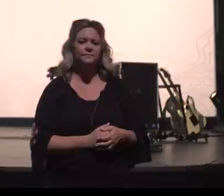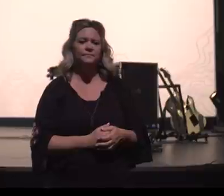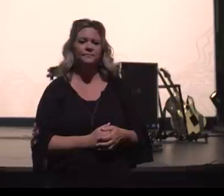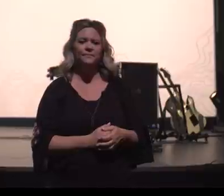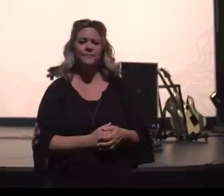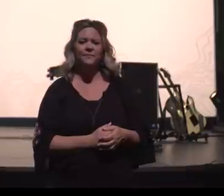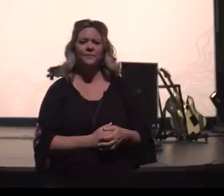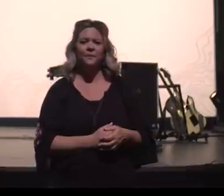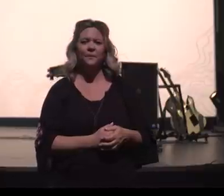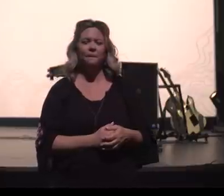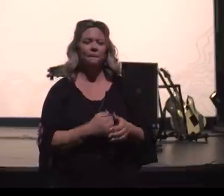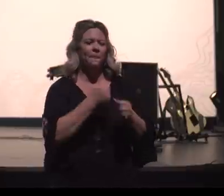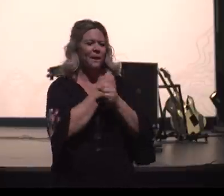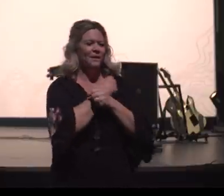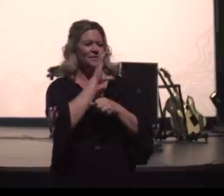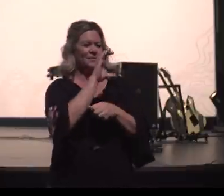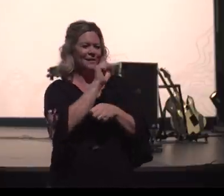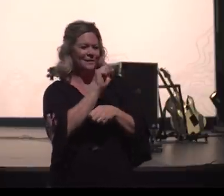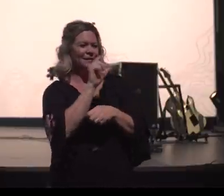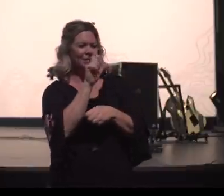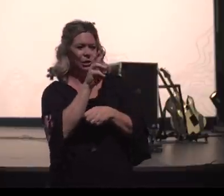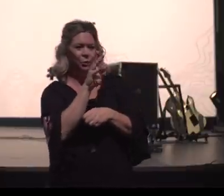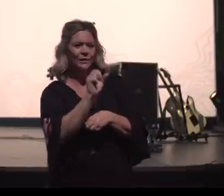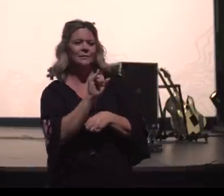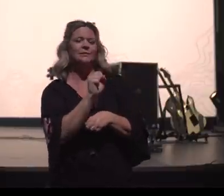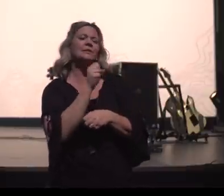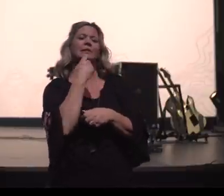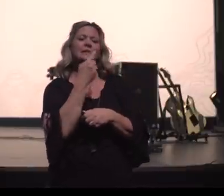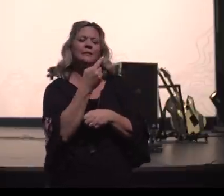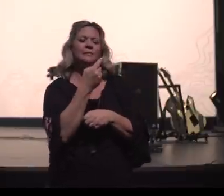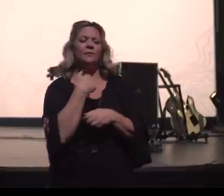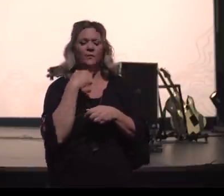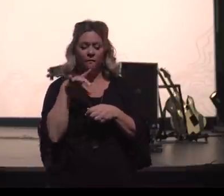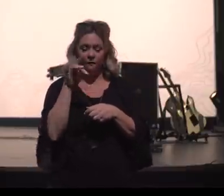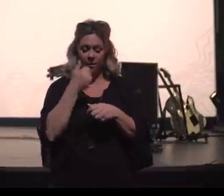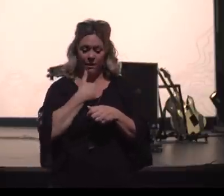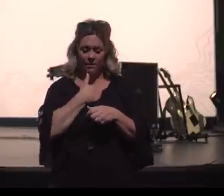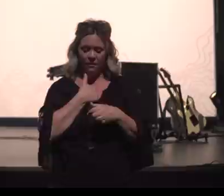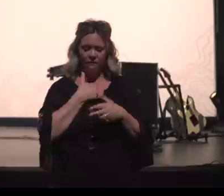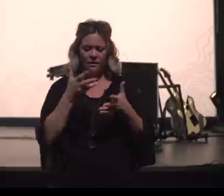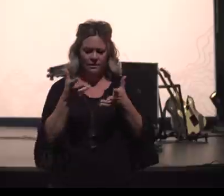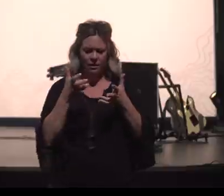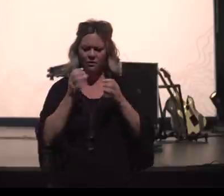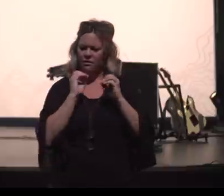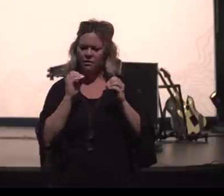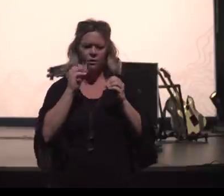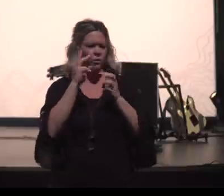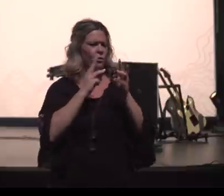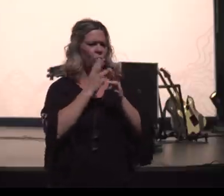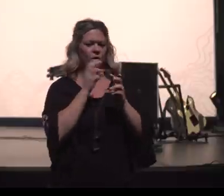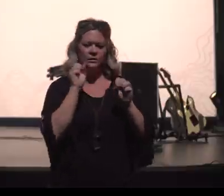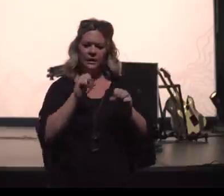I love what C.S. Lewis said. He said, if I find in myself a desire that nothing in this world can